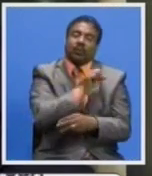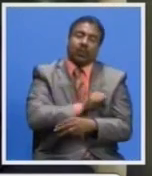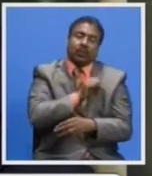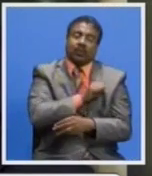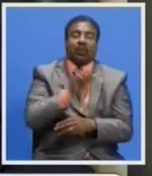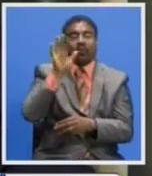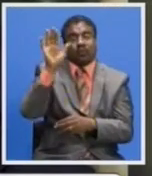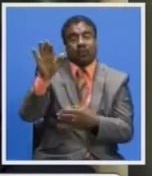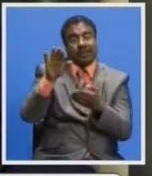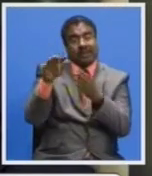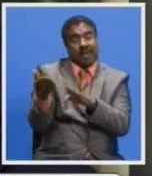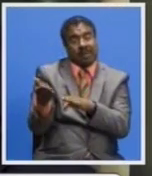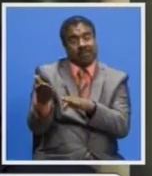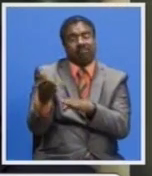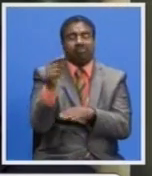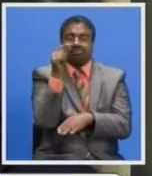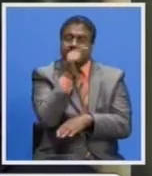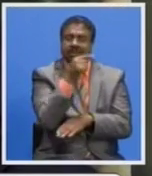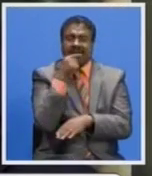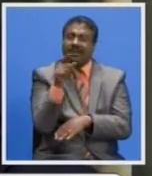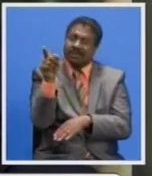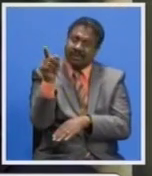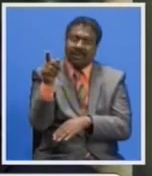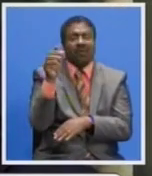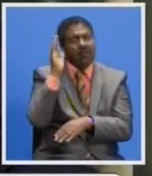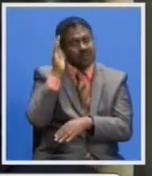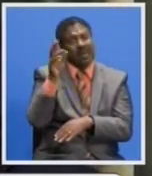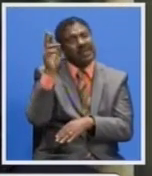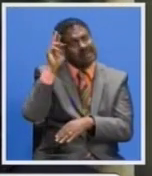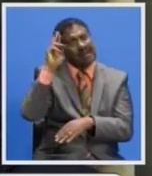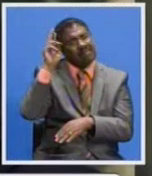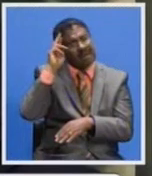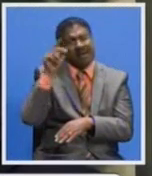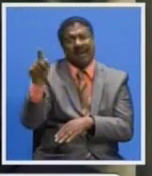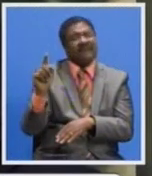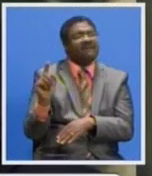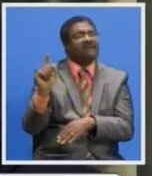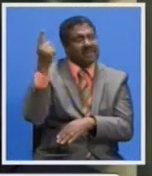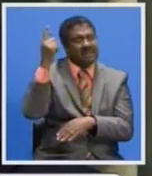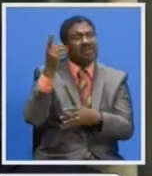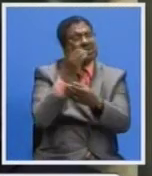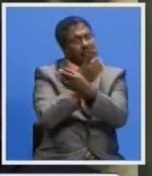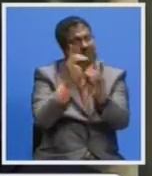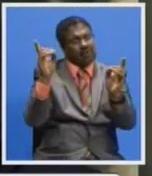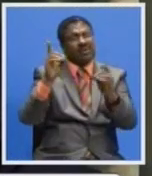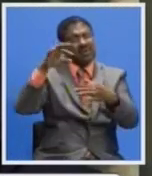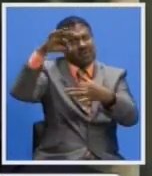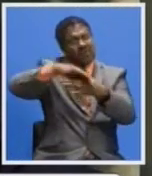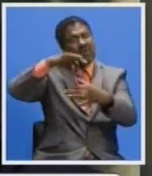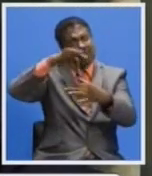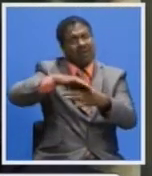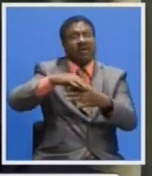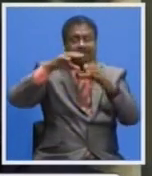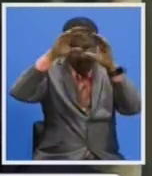Mohamed Ennassir, President Lungu said the late president will also be remembered as the first democratically elected president of